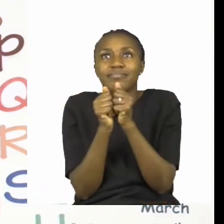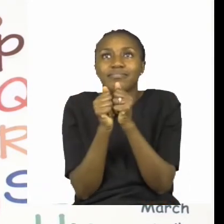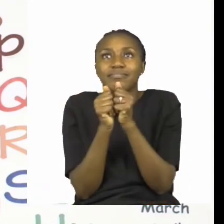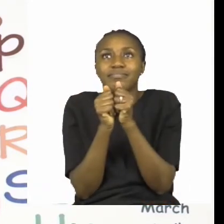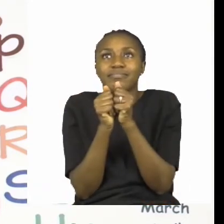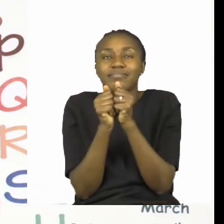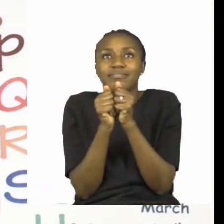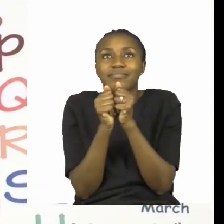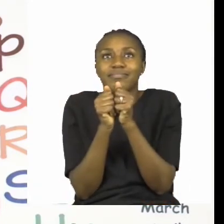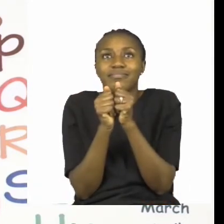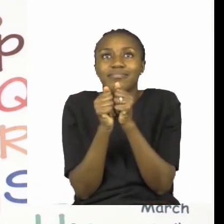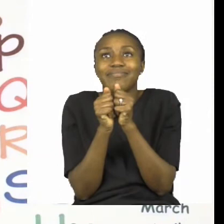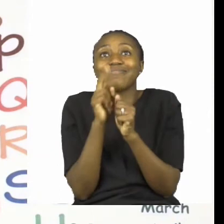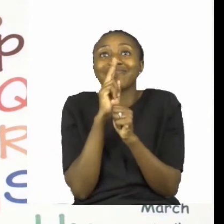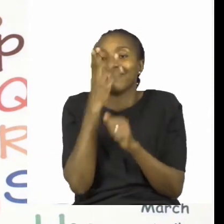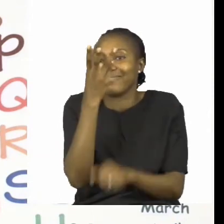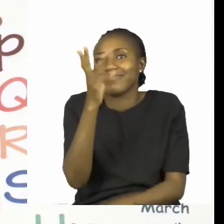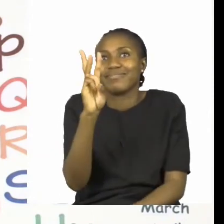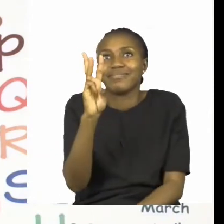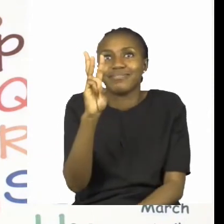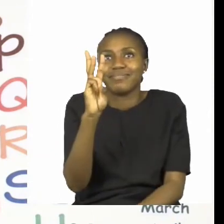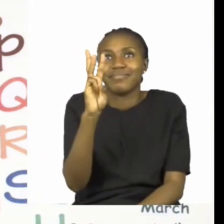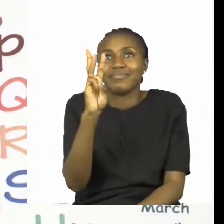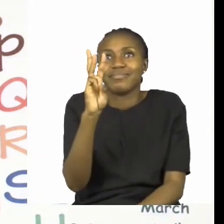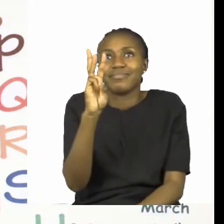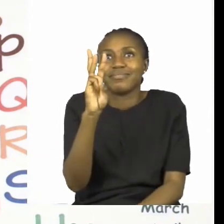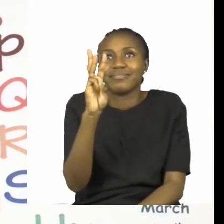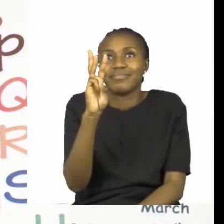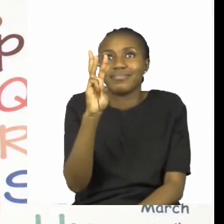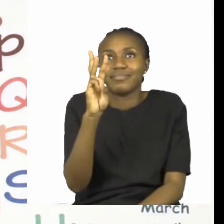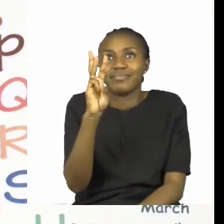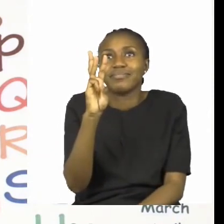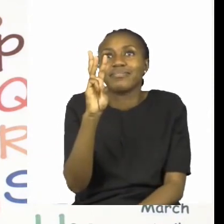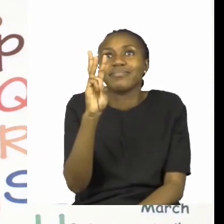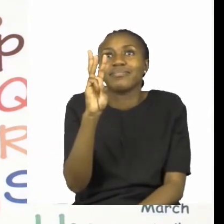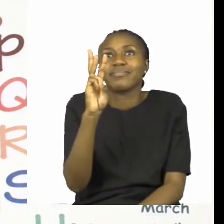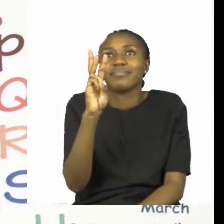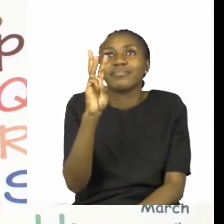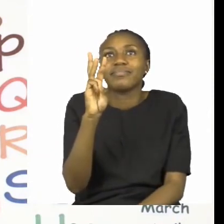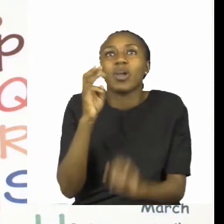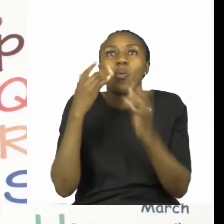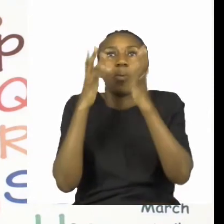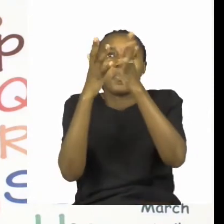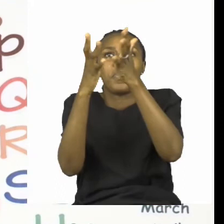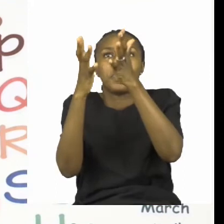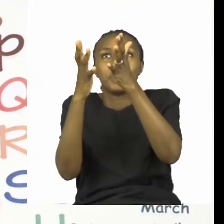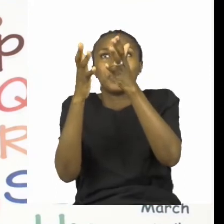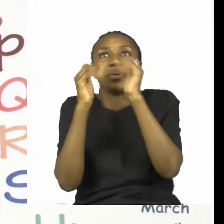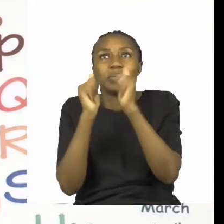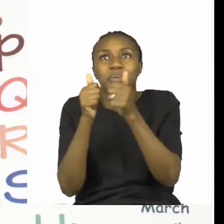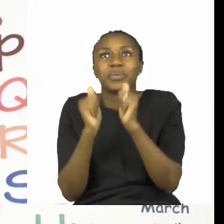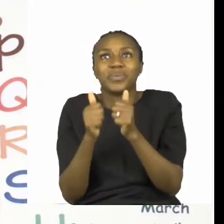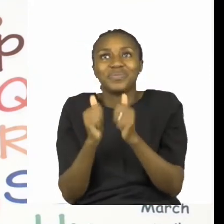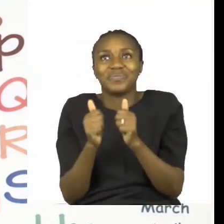6. So our answer, boys and girls, is 6. Well done if you managed to do